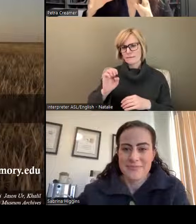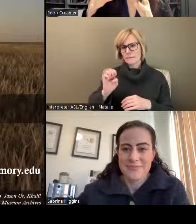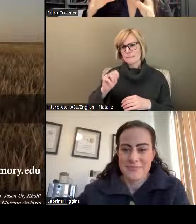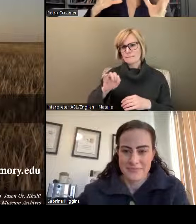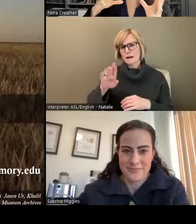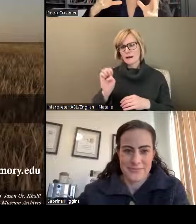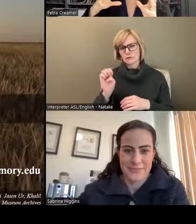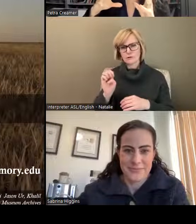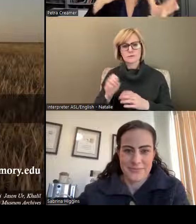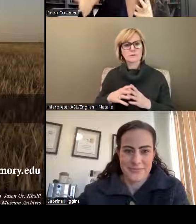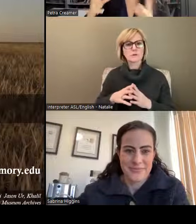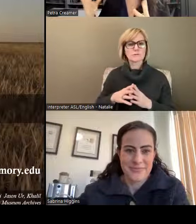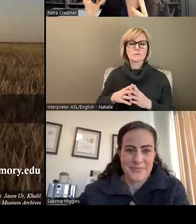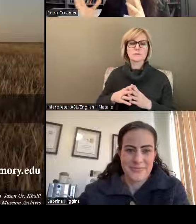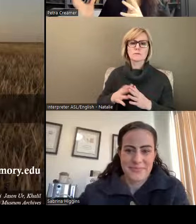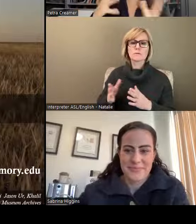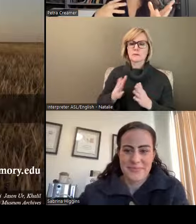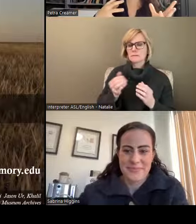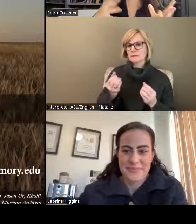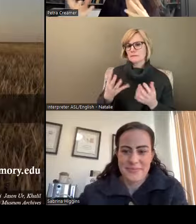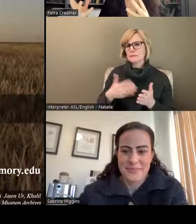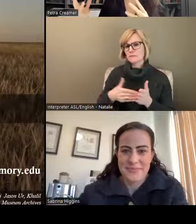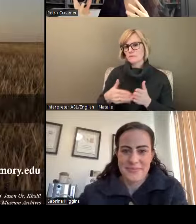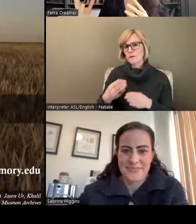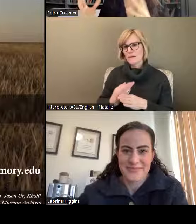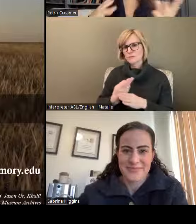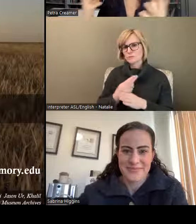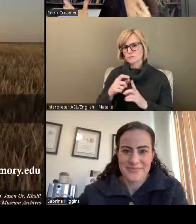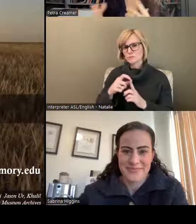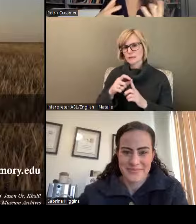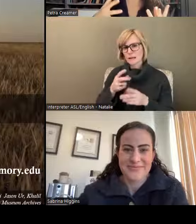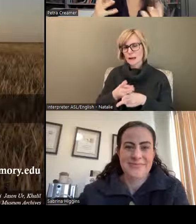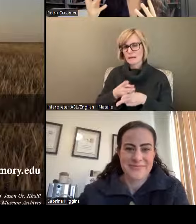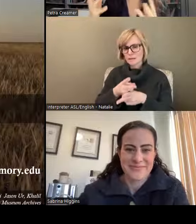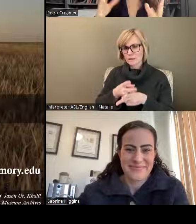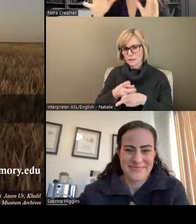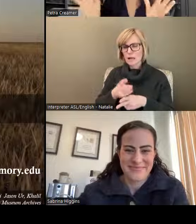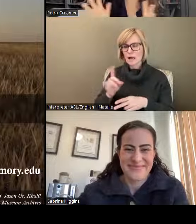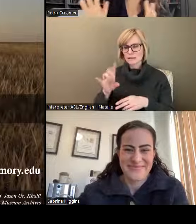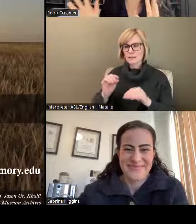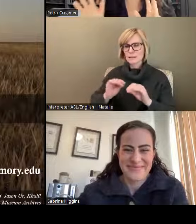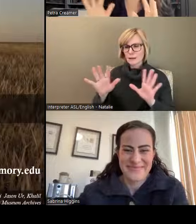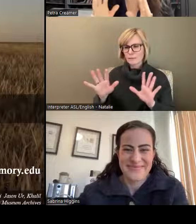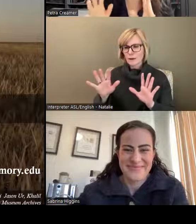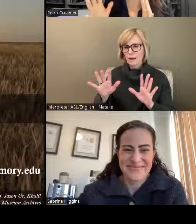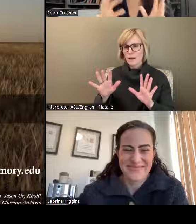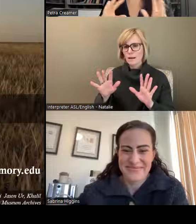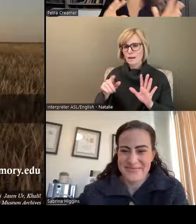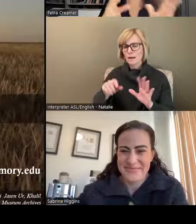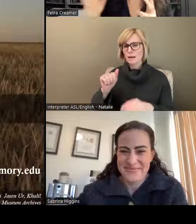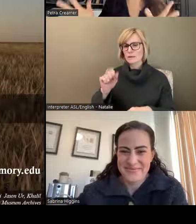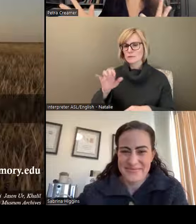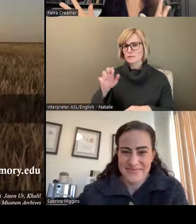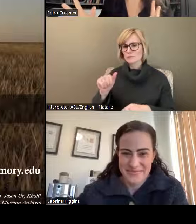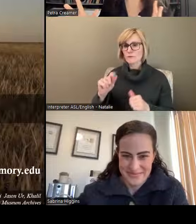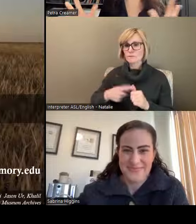So we're, in a lot of cases, we have to use the terminology very carefully. And I did clarify at some point that Assyria was the